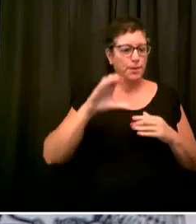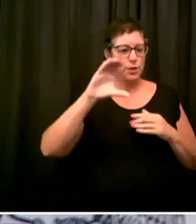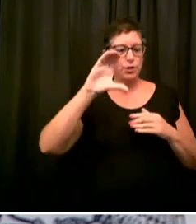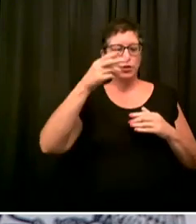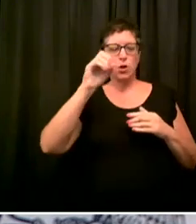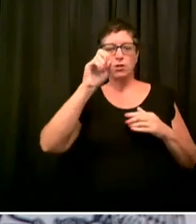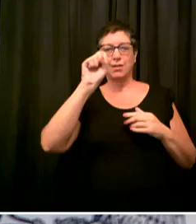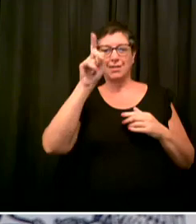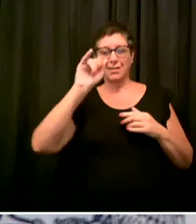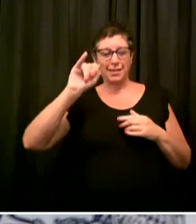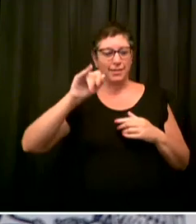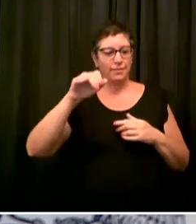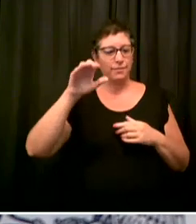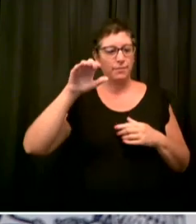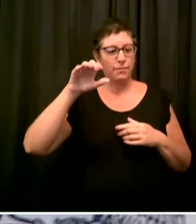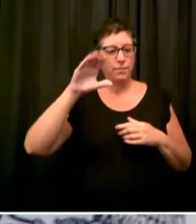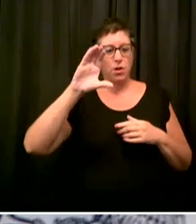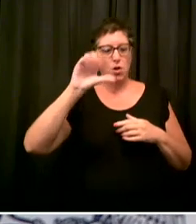Wins.